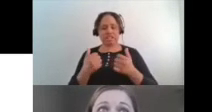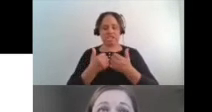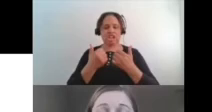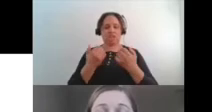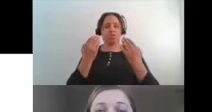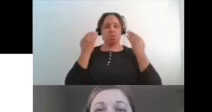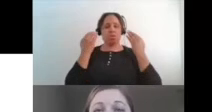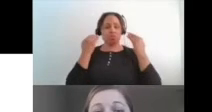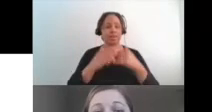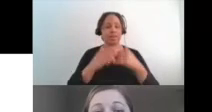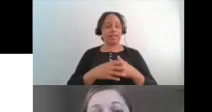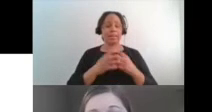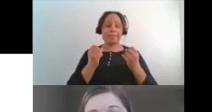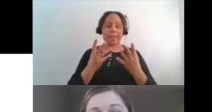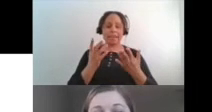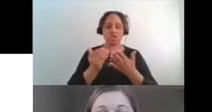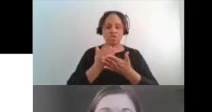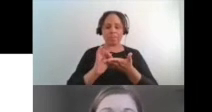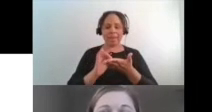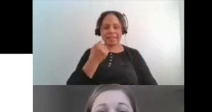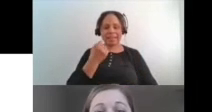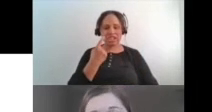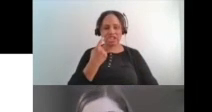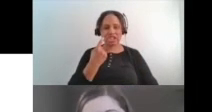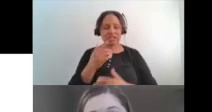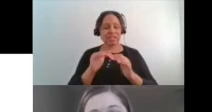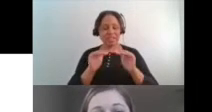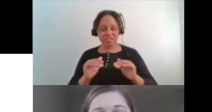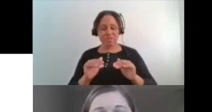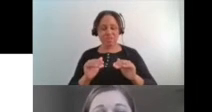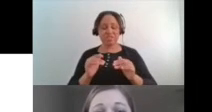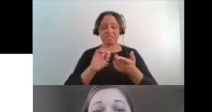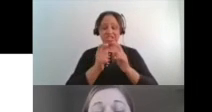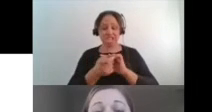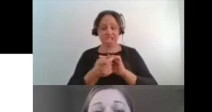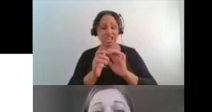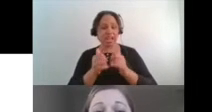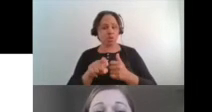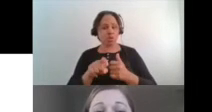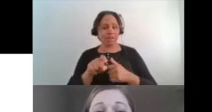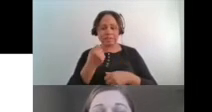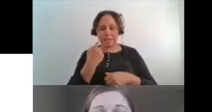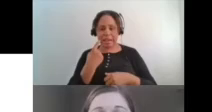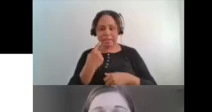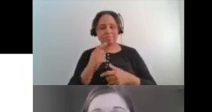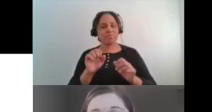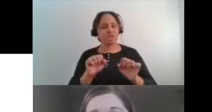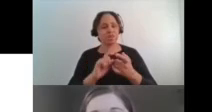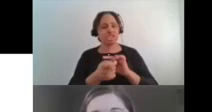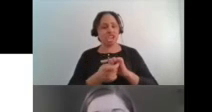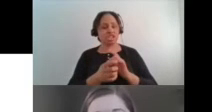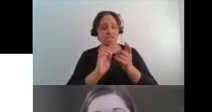are very important. So the levels of those can be changing, and how you need to take them can be changing. And so those changes can